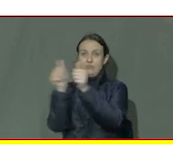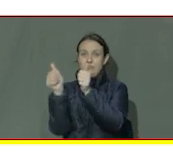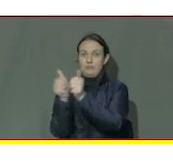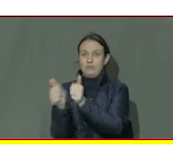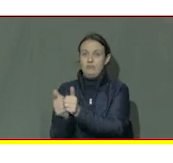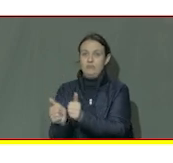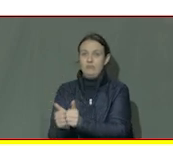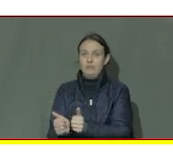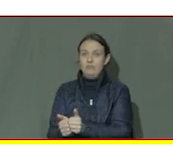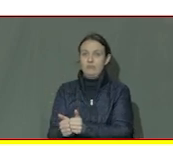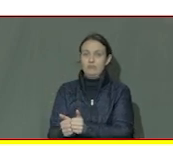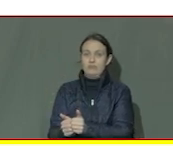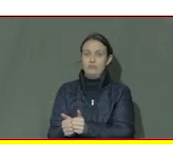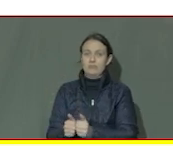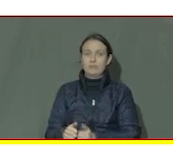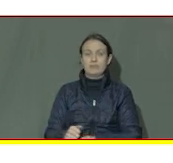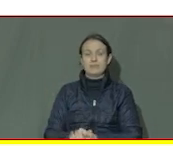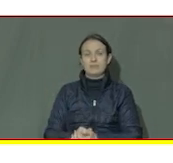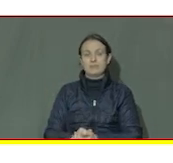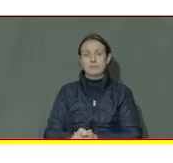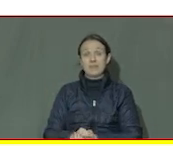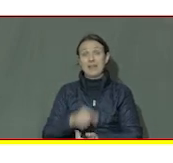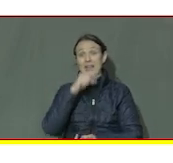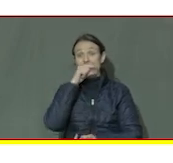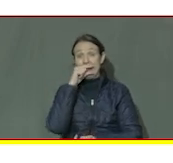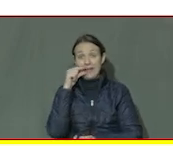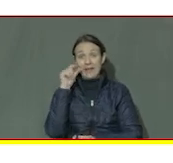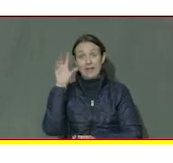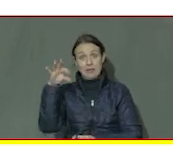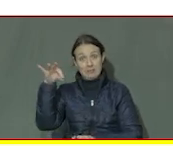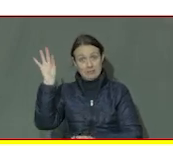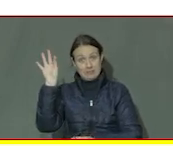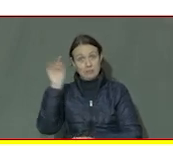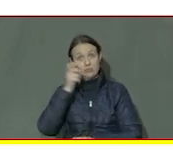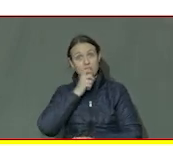Not homologous pairs arranged on the equator.